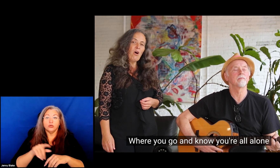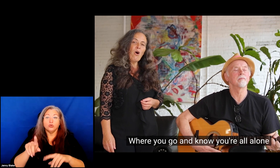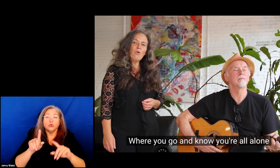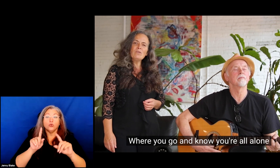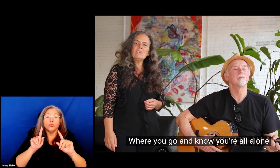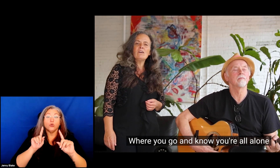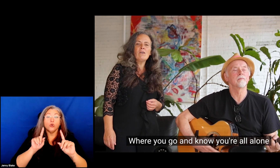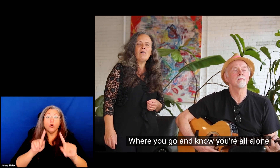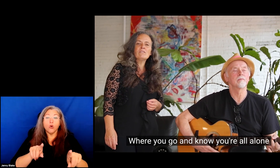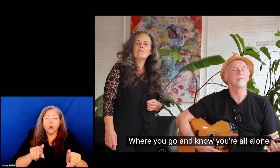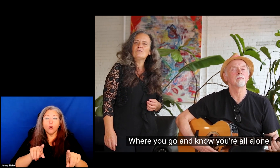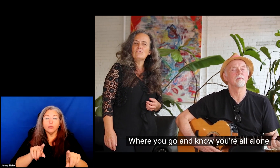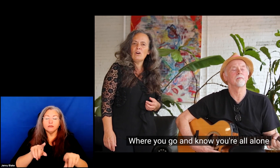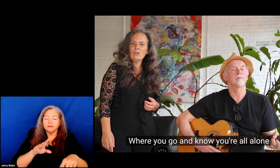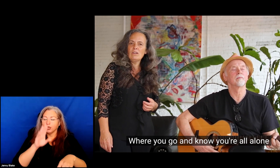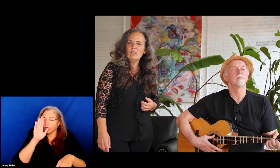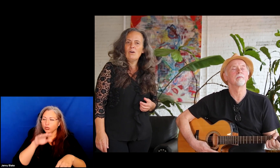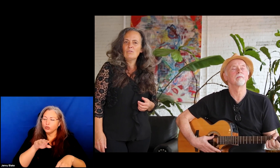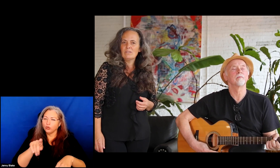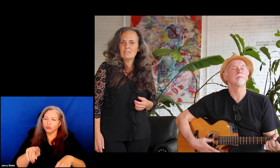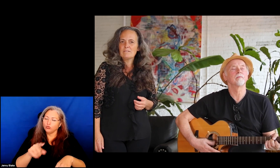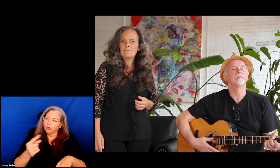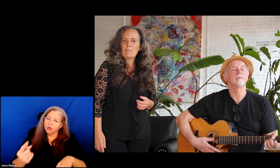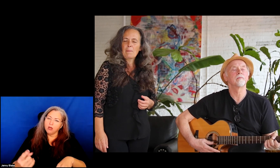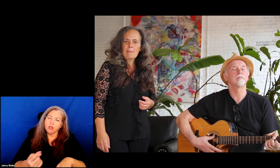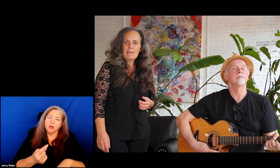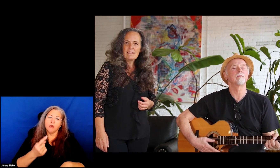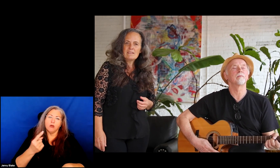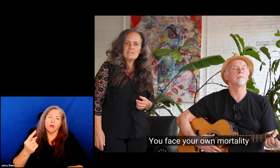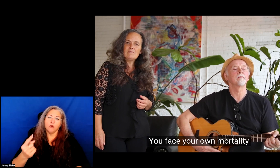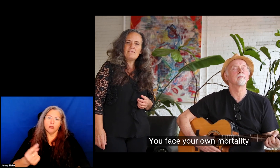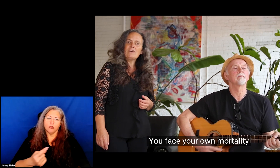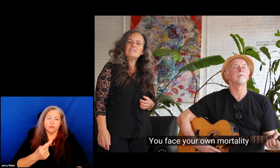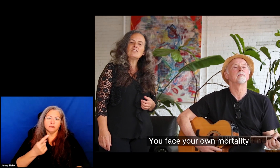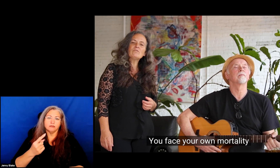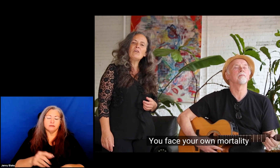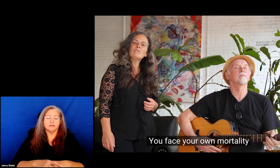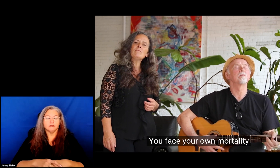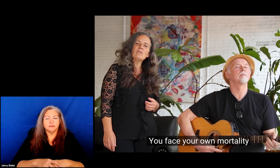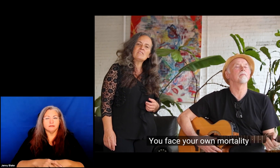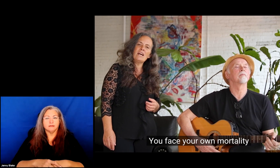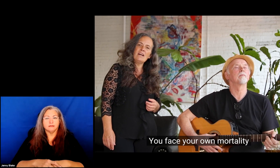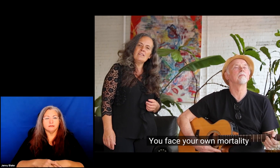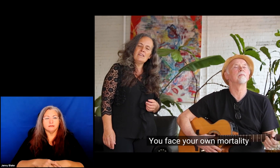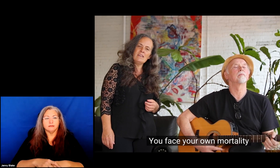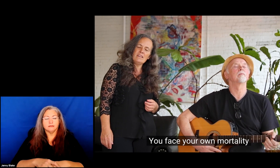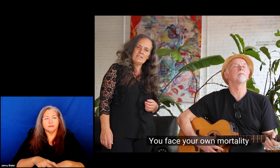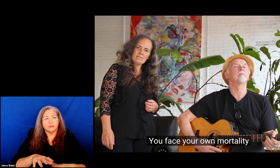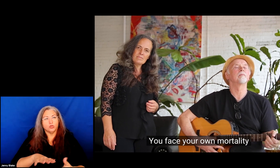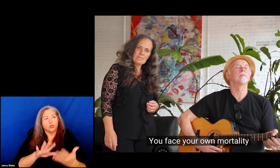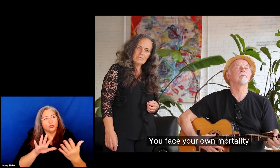and know you're all alone, you face your own